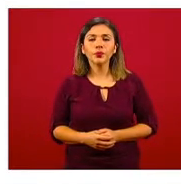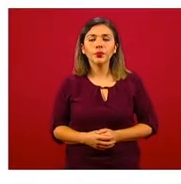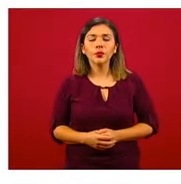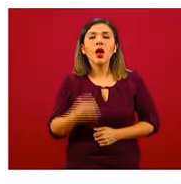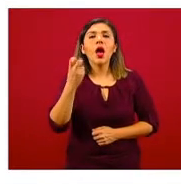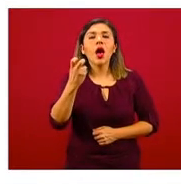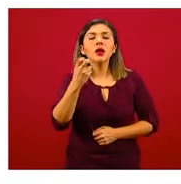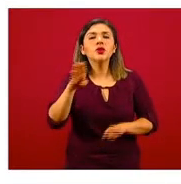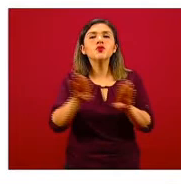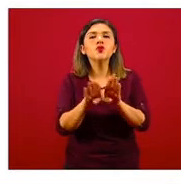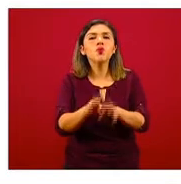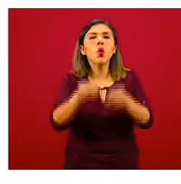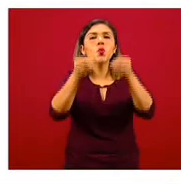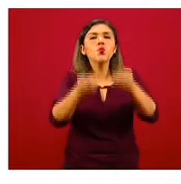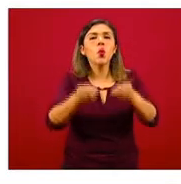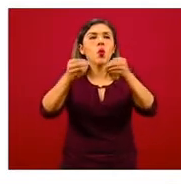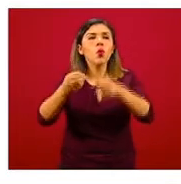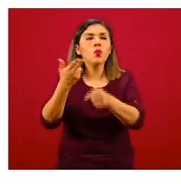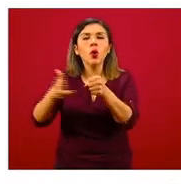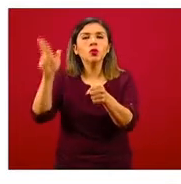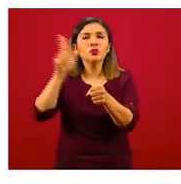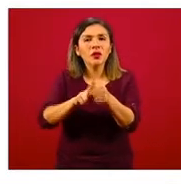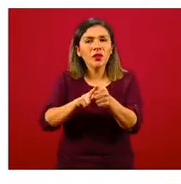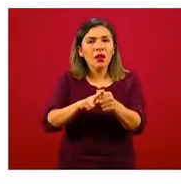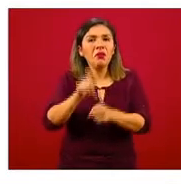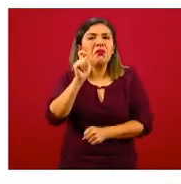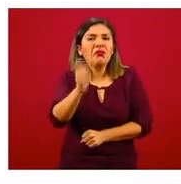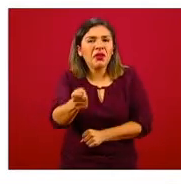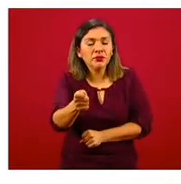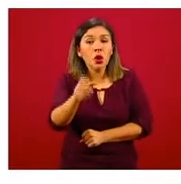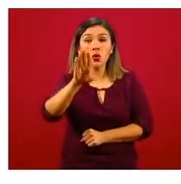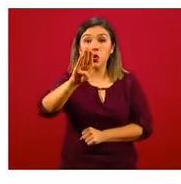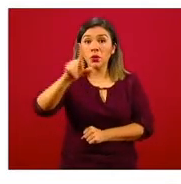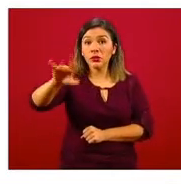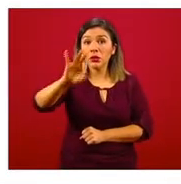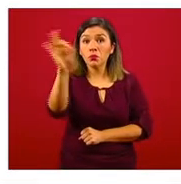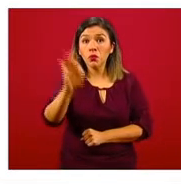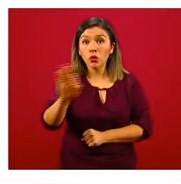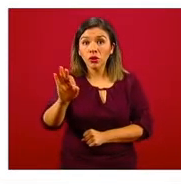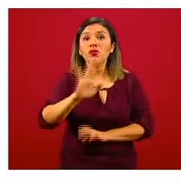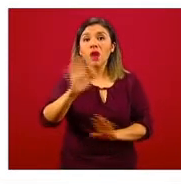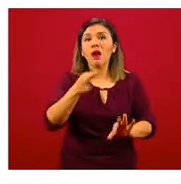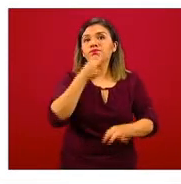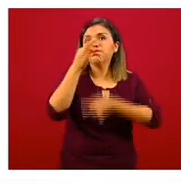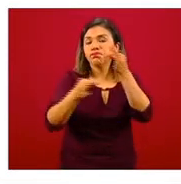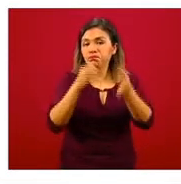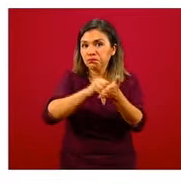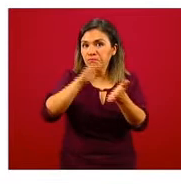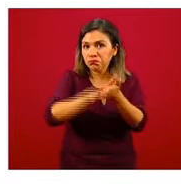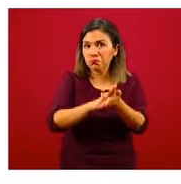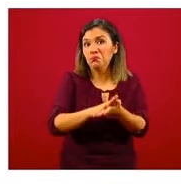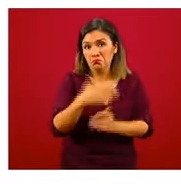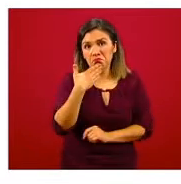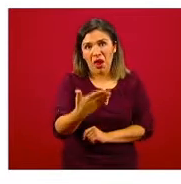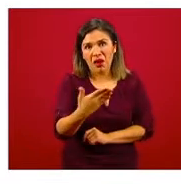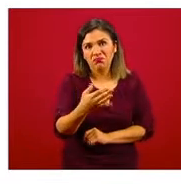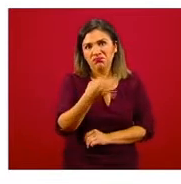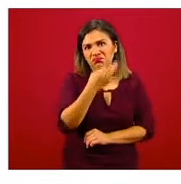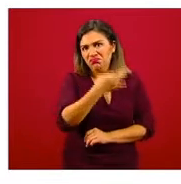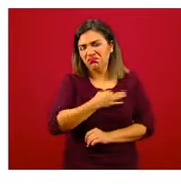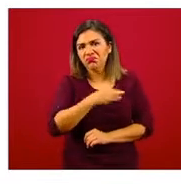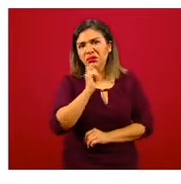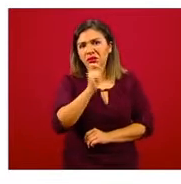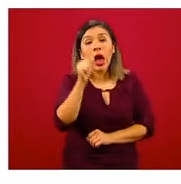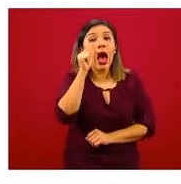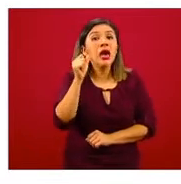before. Now, this is the availability of beds and hospital occupancy,